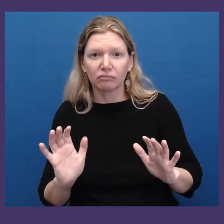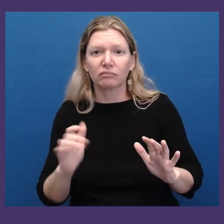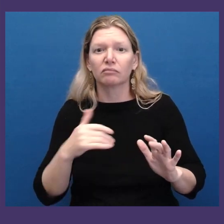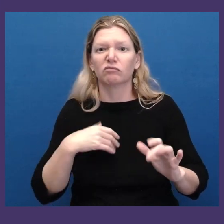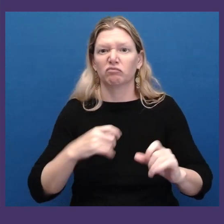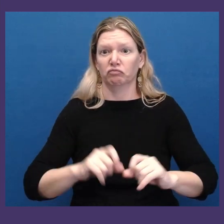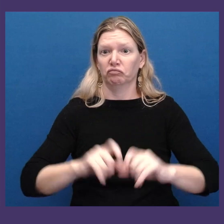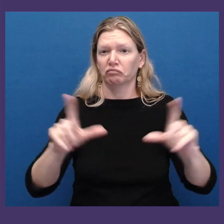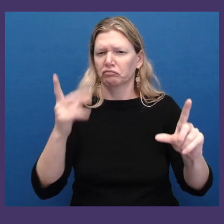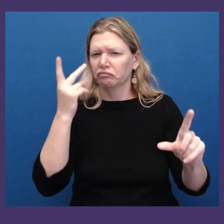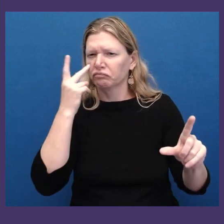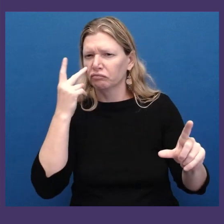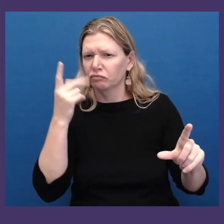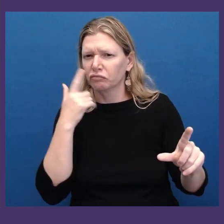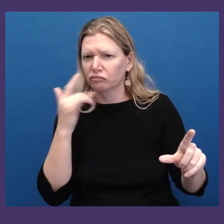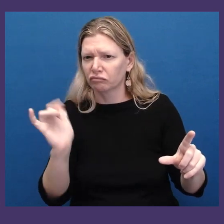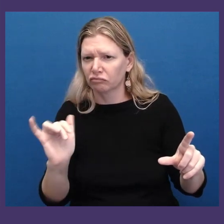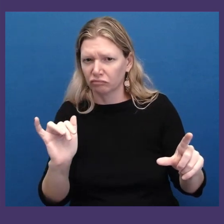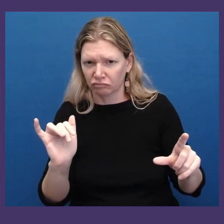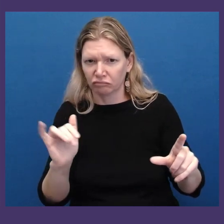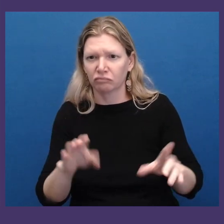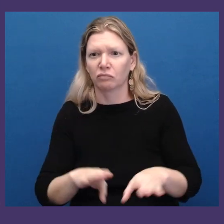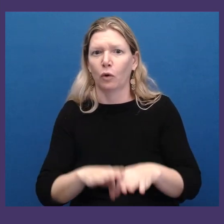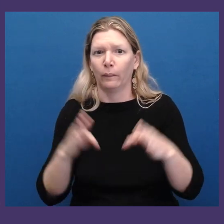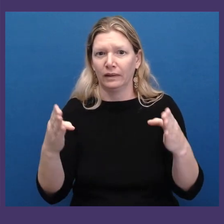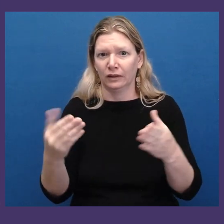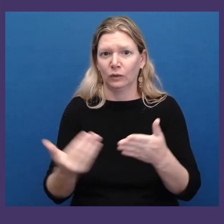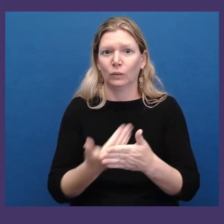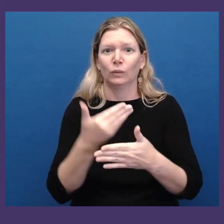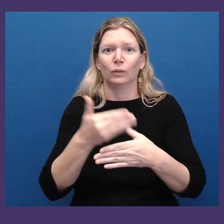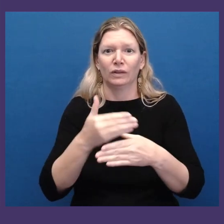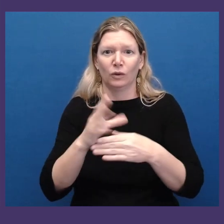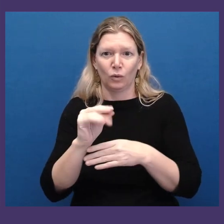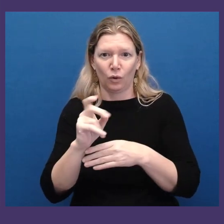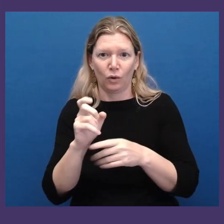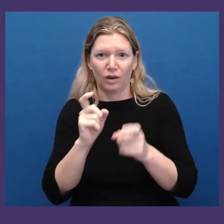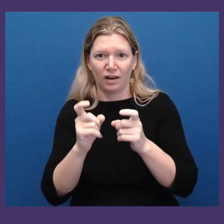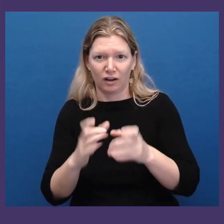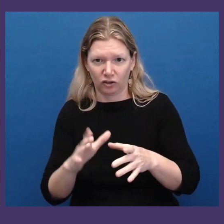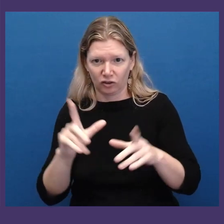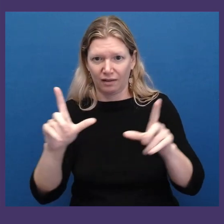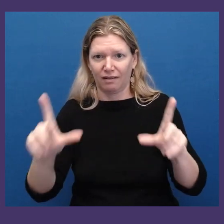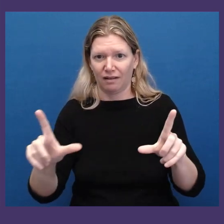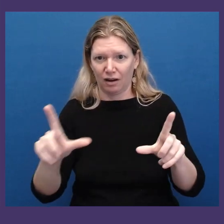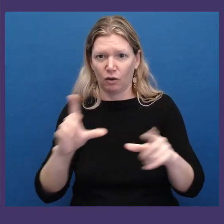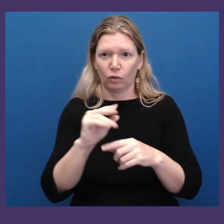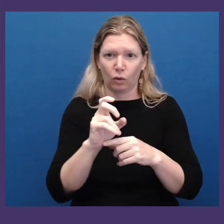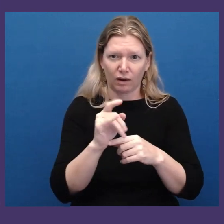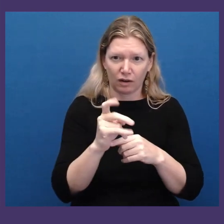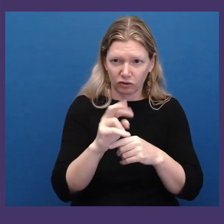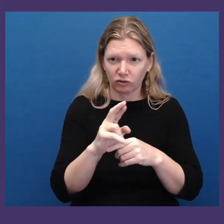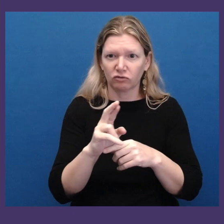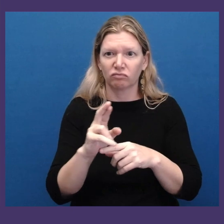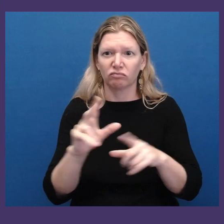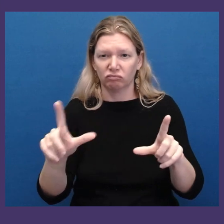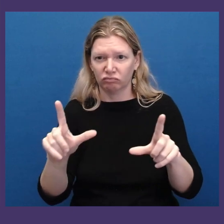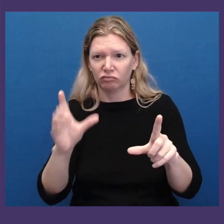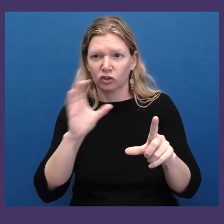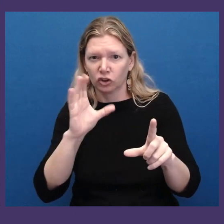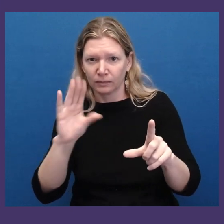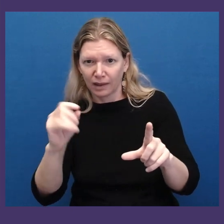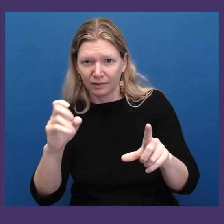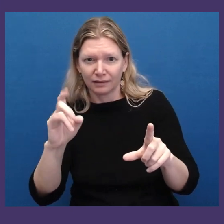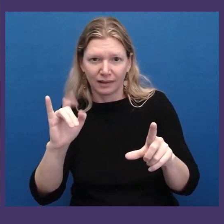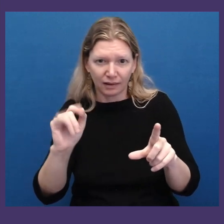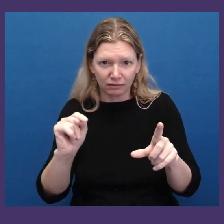Opening new window. Code editor layout. Code editor layout. Search box edit. Escape. Code editor layout Microsoft Edge. Code editor layout Microsoft